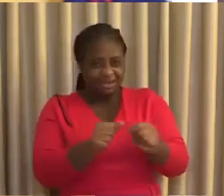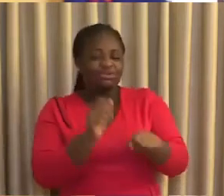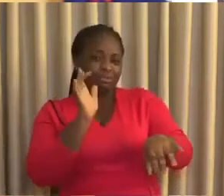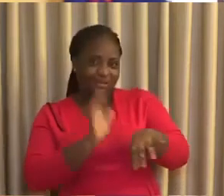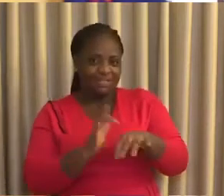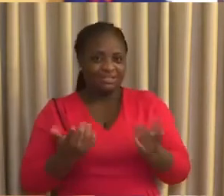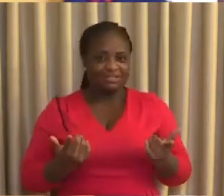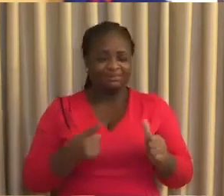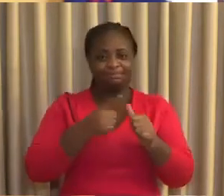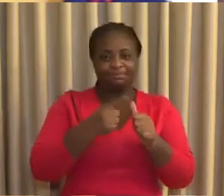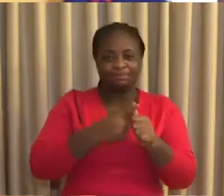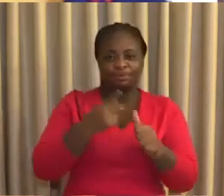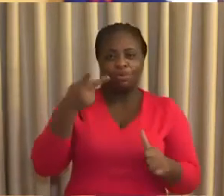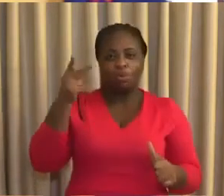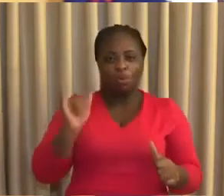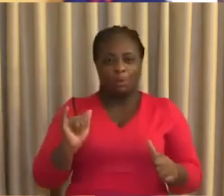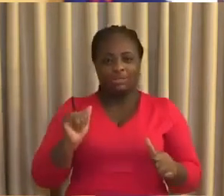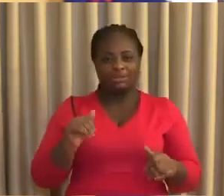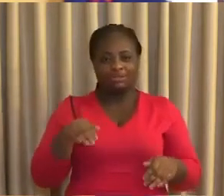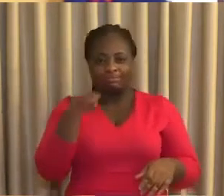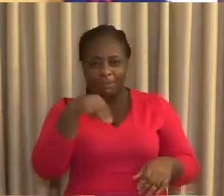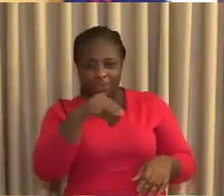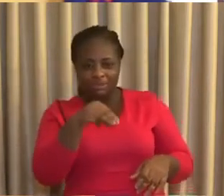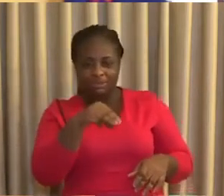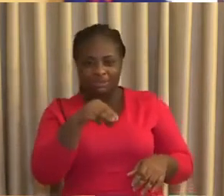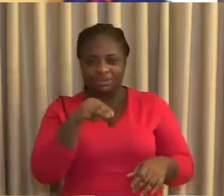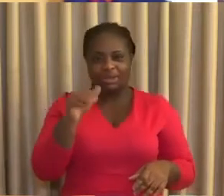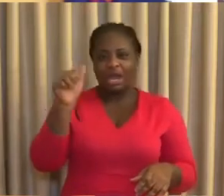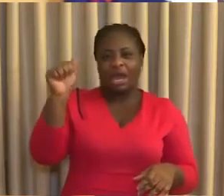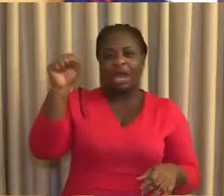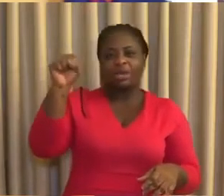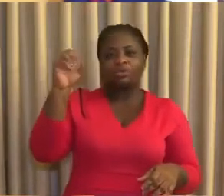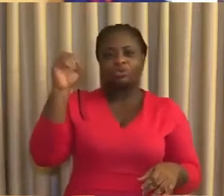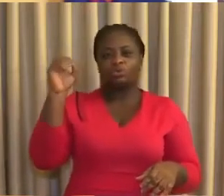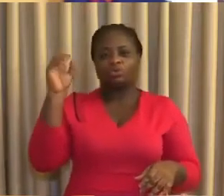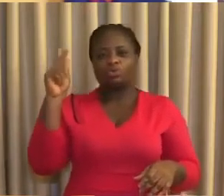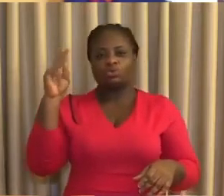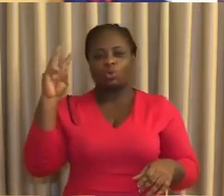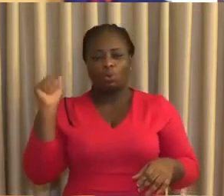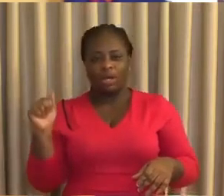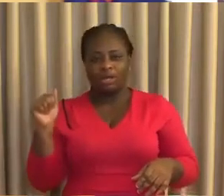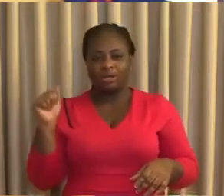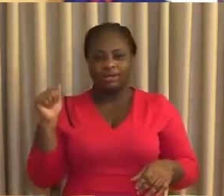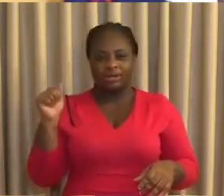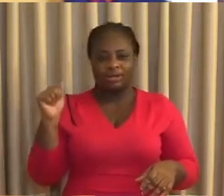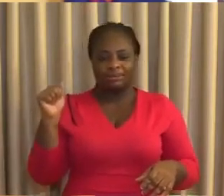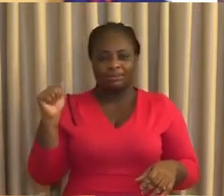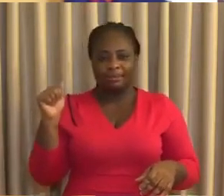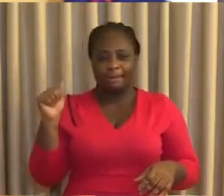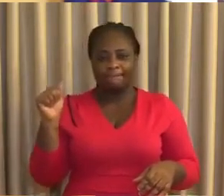Metropolis, Asokwa Municipality, Swami Municipality, Old Tafo